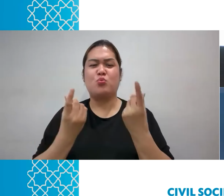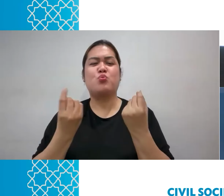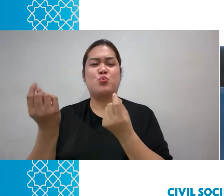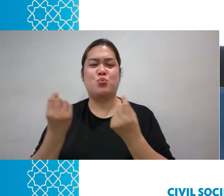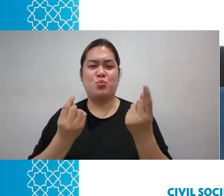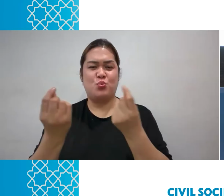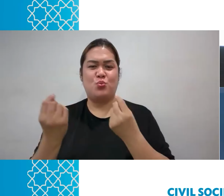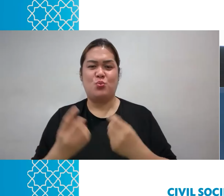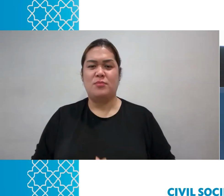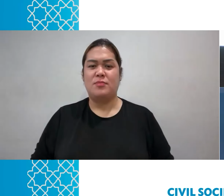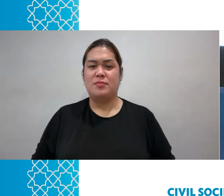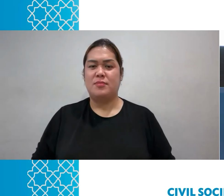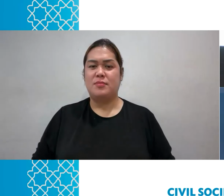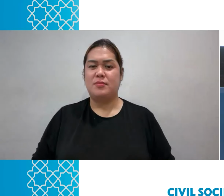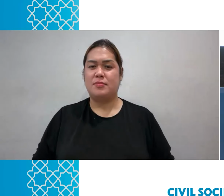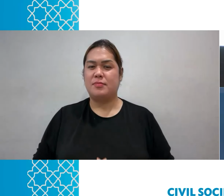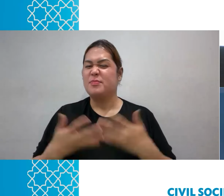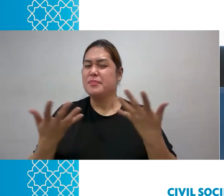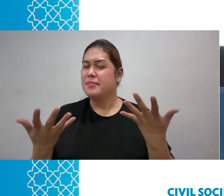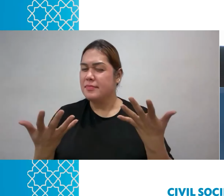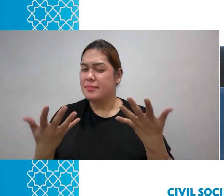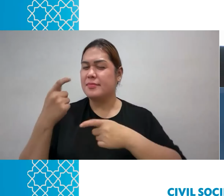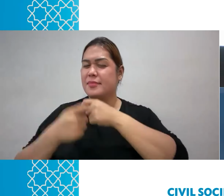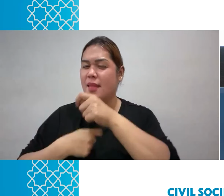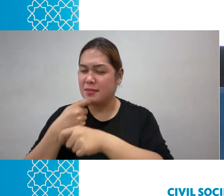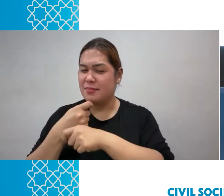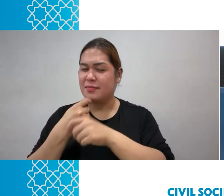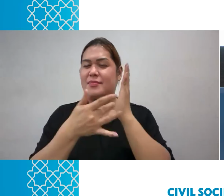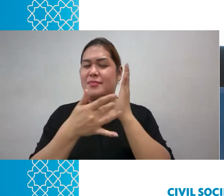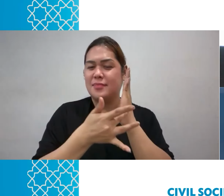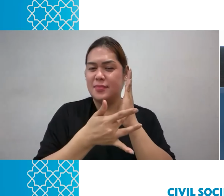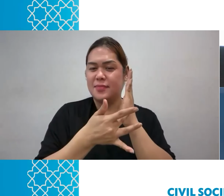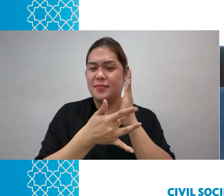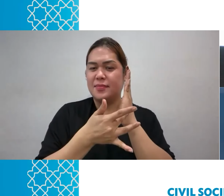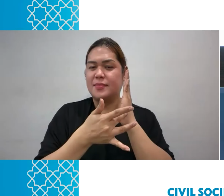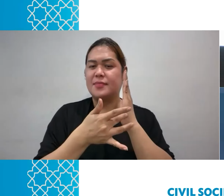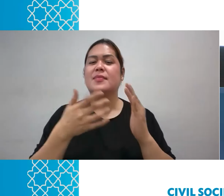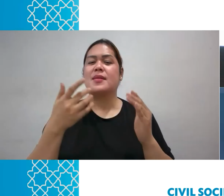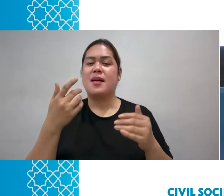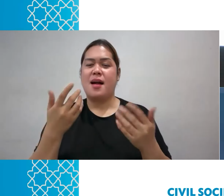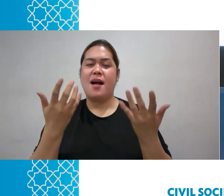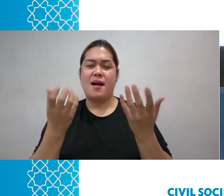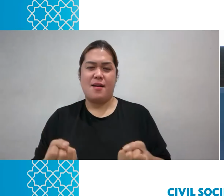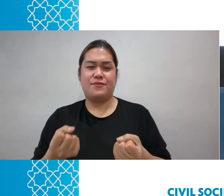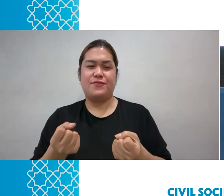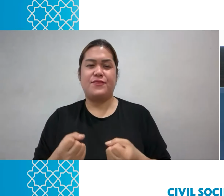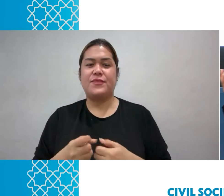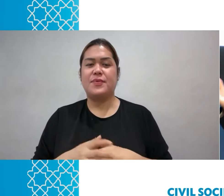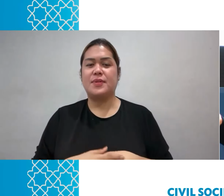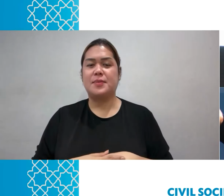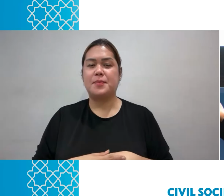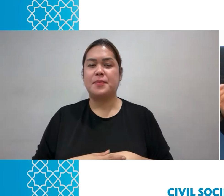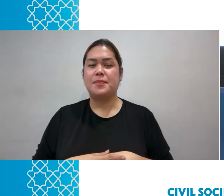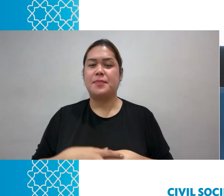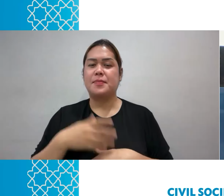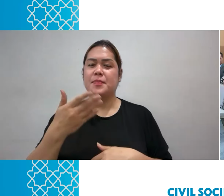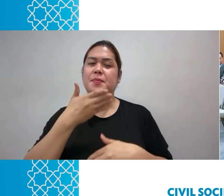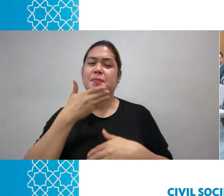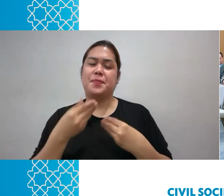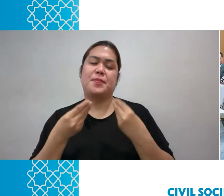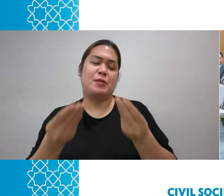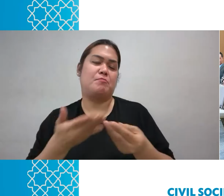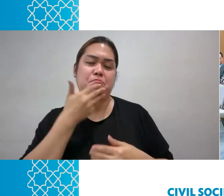of technology of cadastre that would enable, better access to land to youth? Actually, they